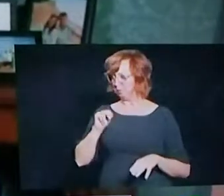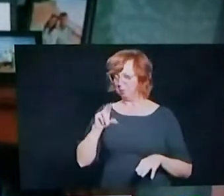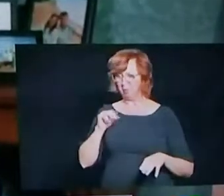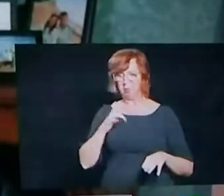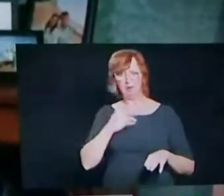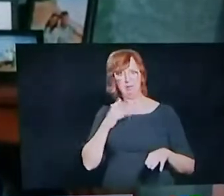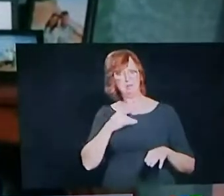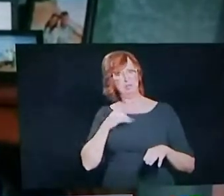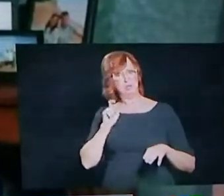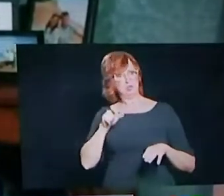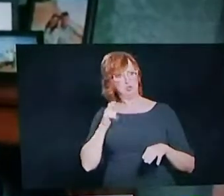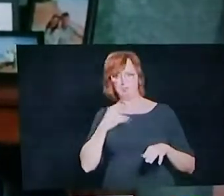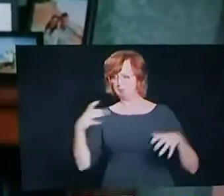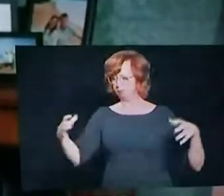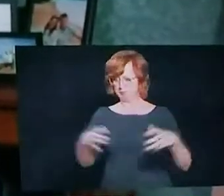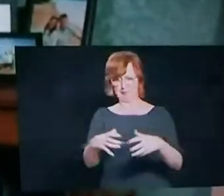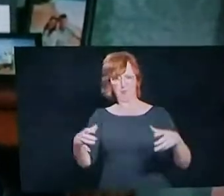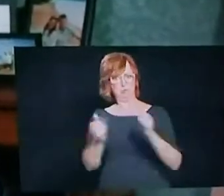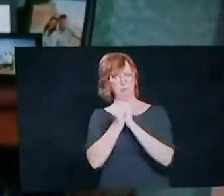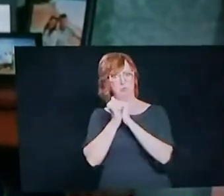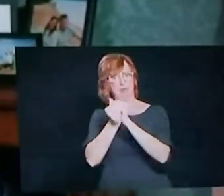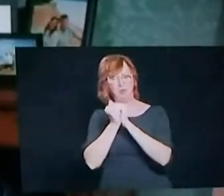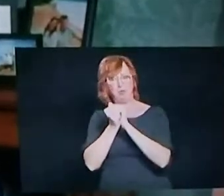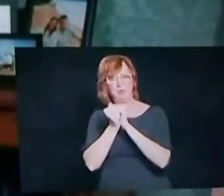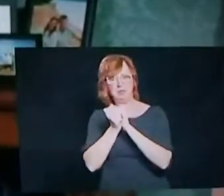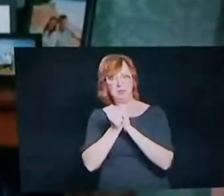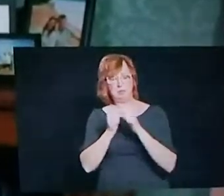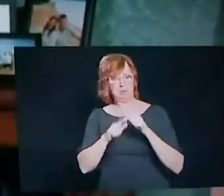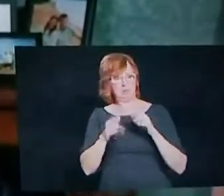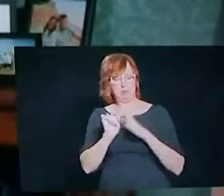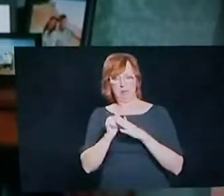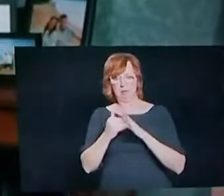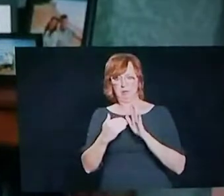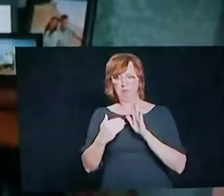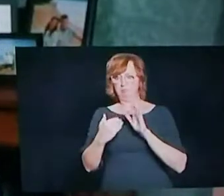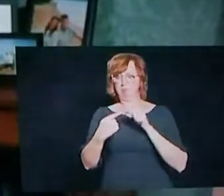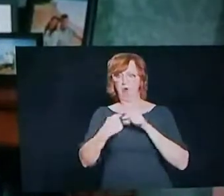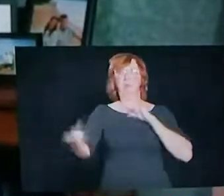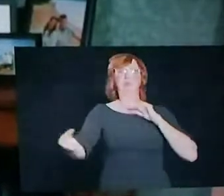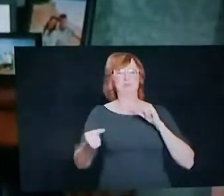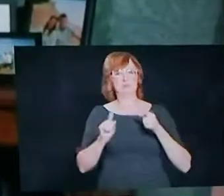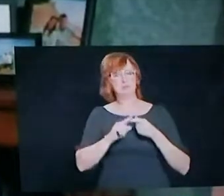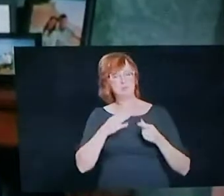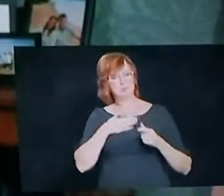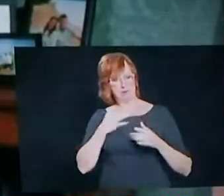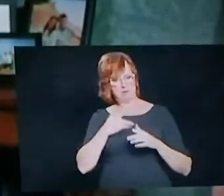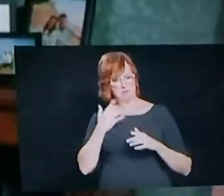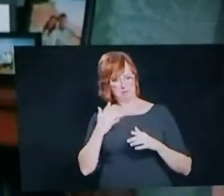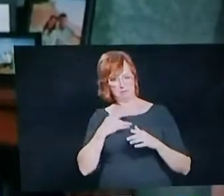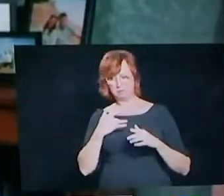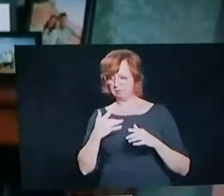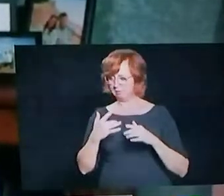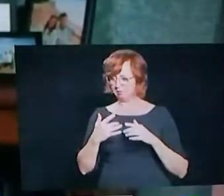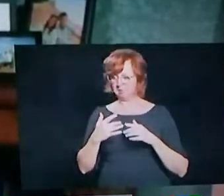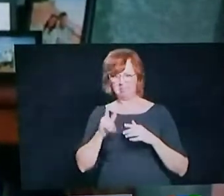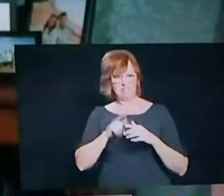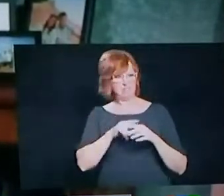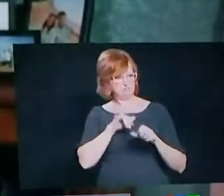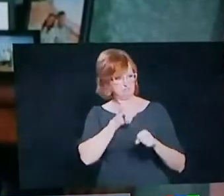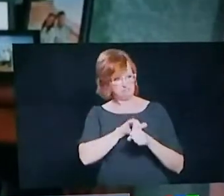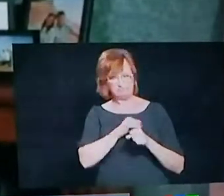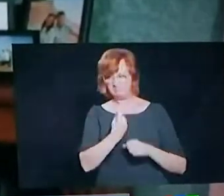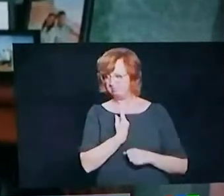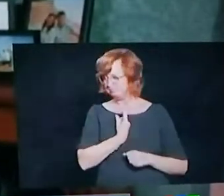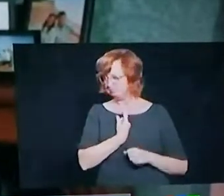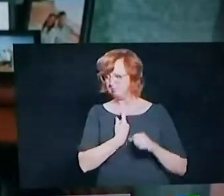very nature to stay apart. But by doing so, we have protected ourselves, our families, our neighbors, and